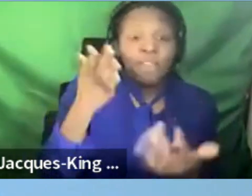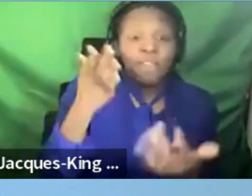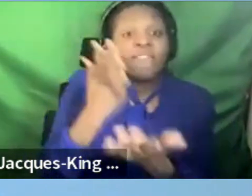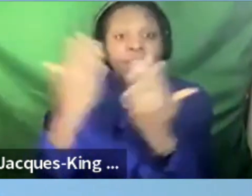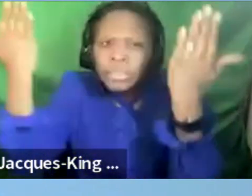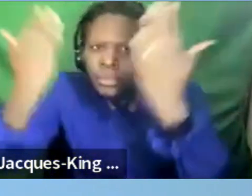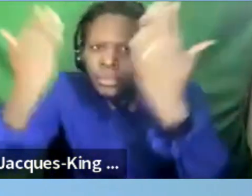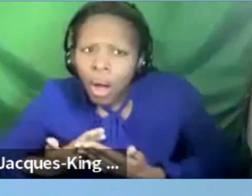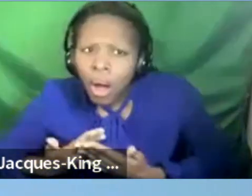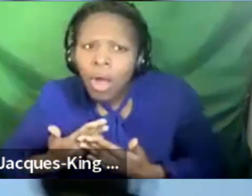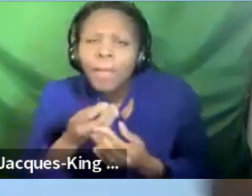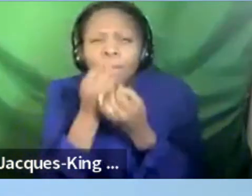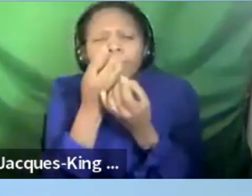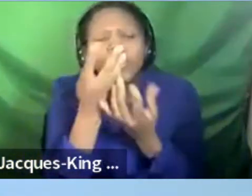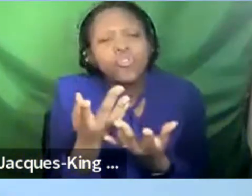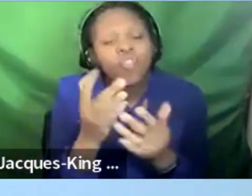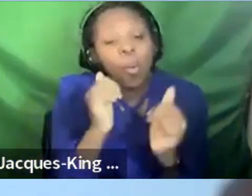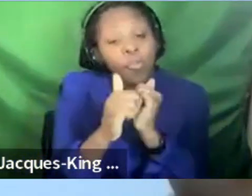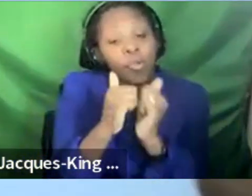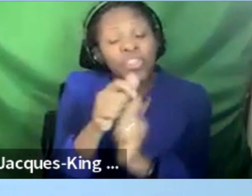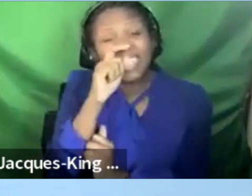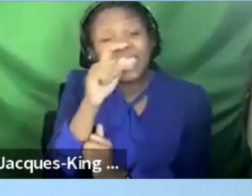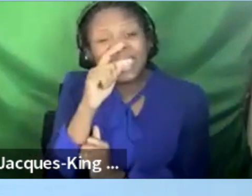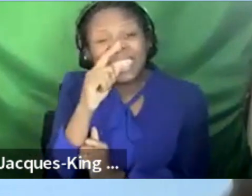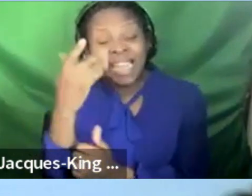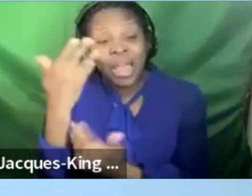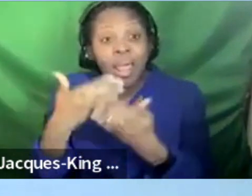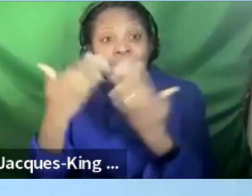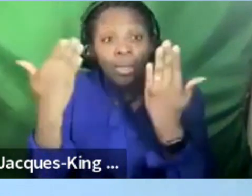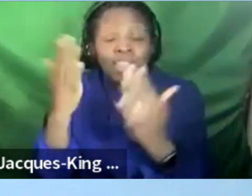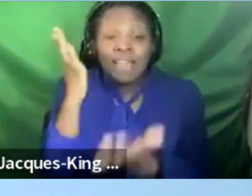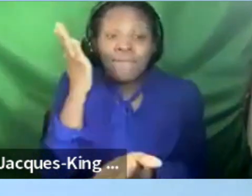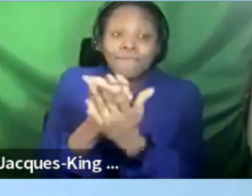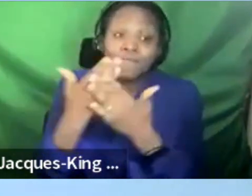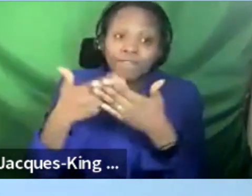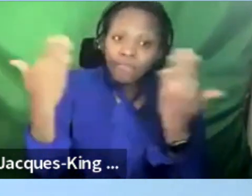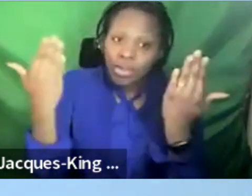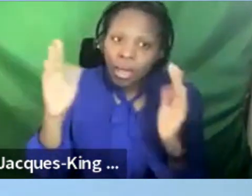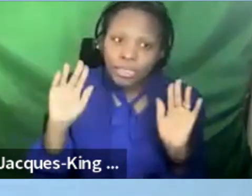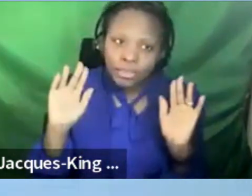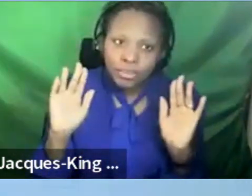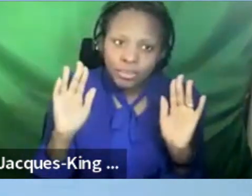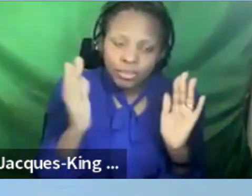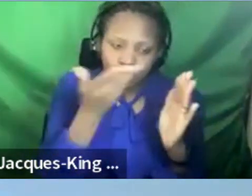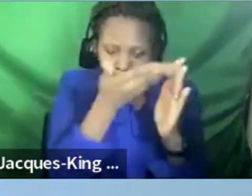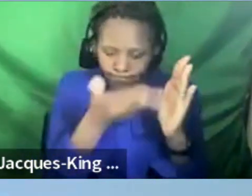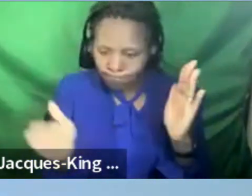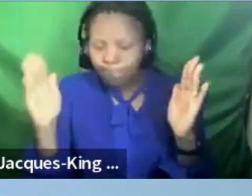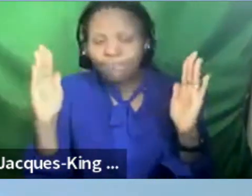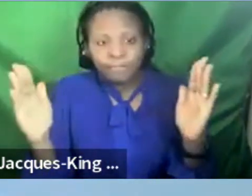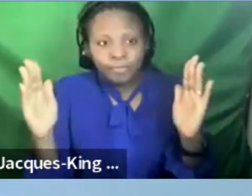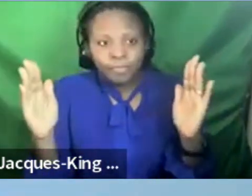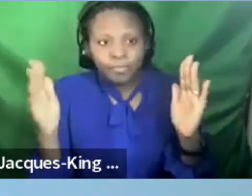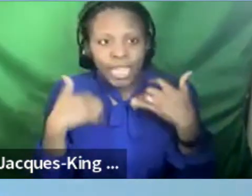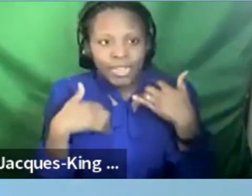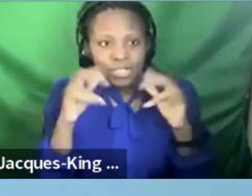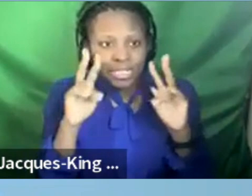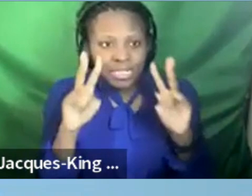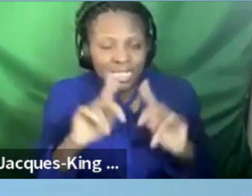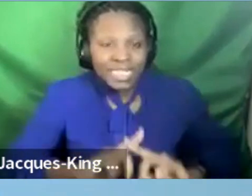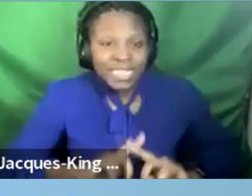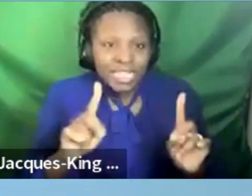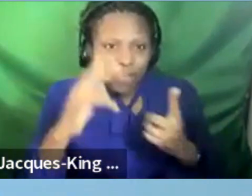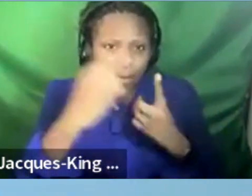dark, beautiful. And then I have brother and sister lighter than me, then very light. And it's very interesting to see all of